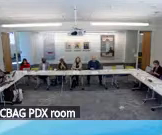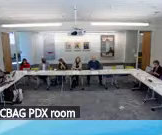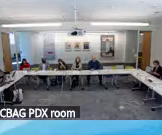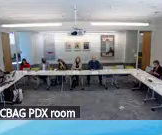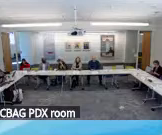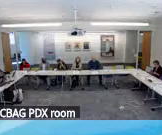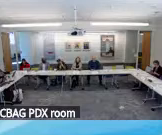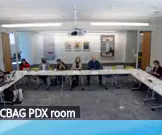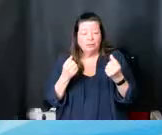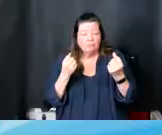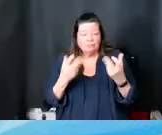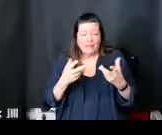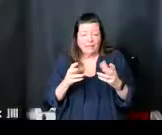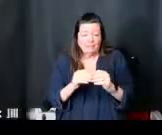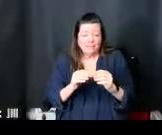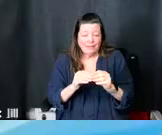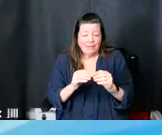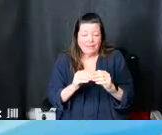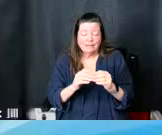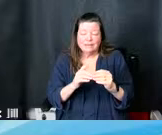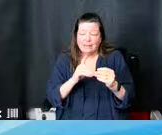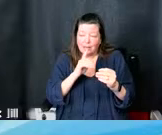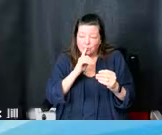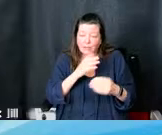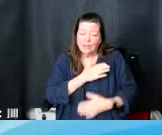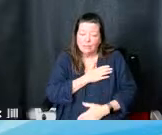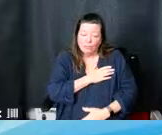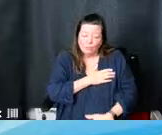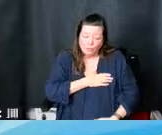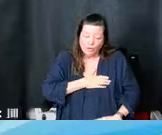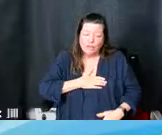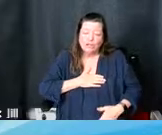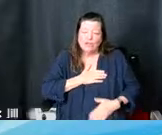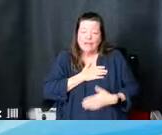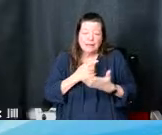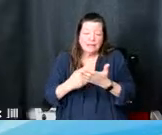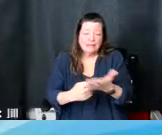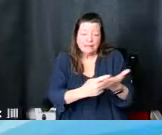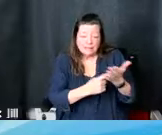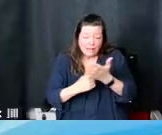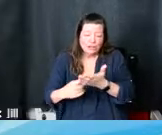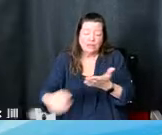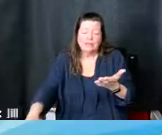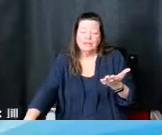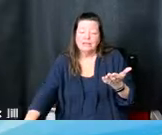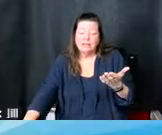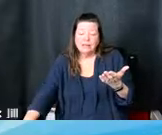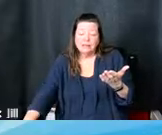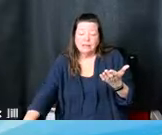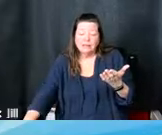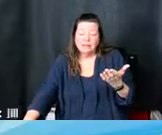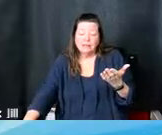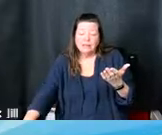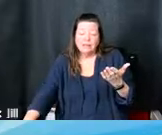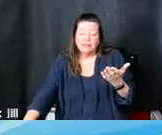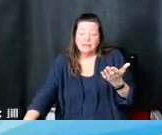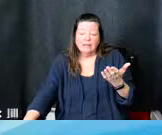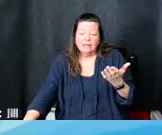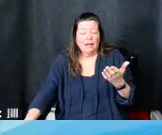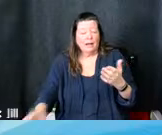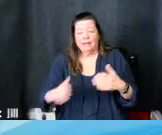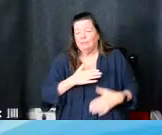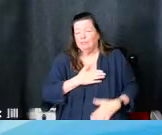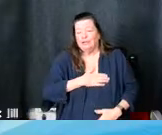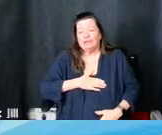Usually Greg's sitting here, so I appreciate the discussion that went around the group. Appreciate the city for hosting